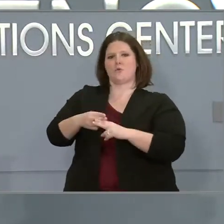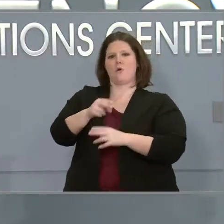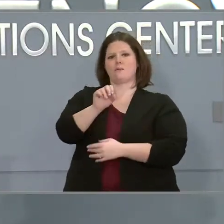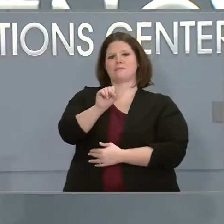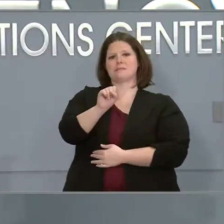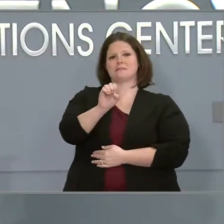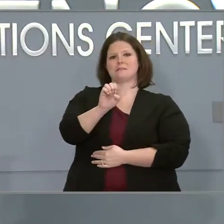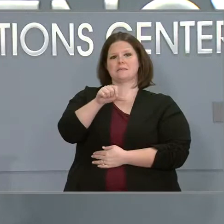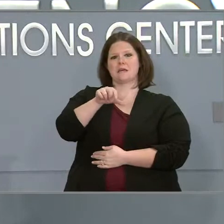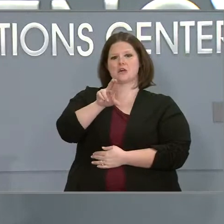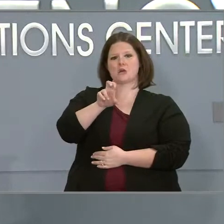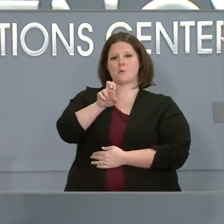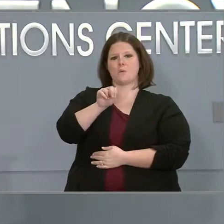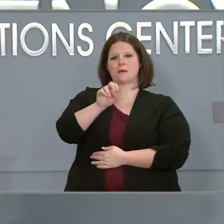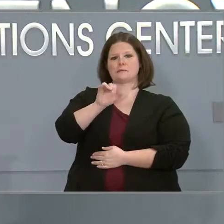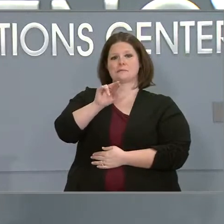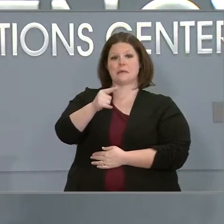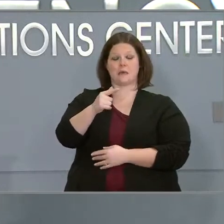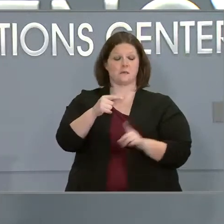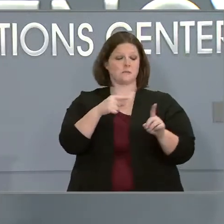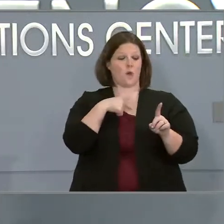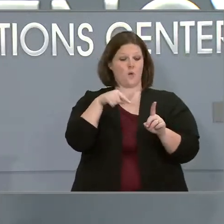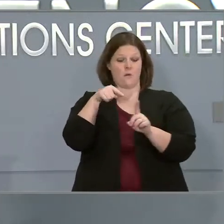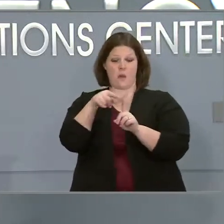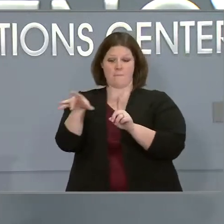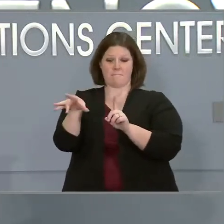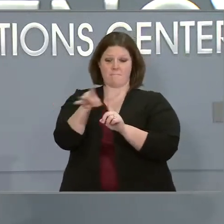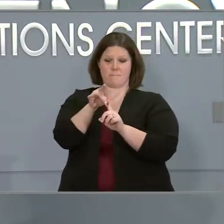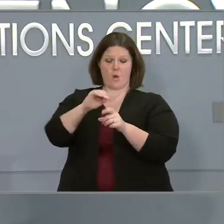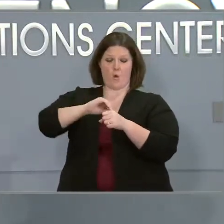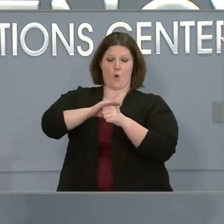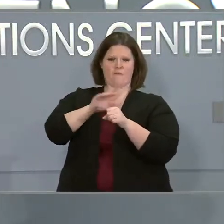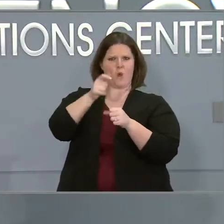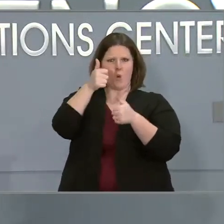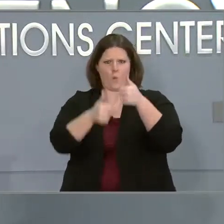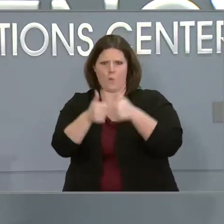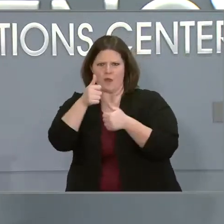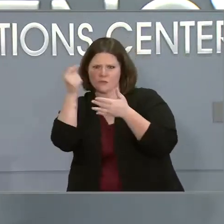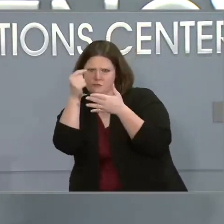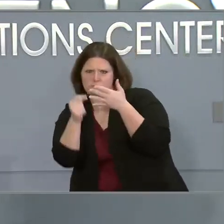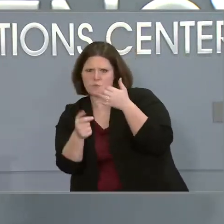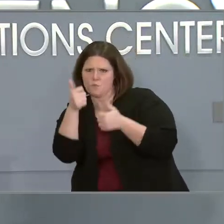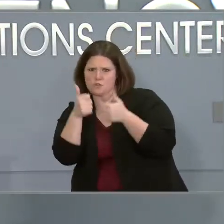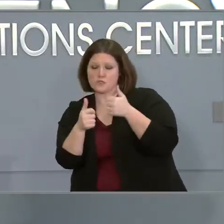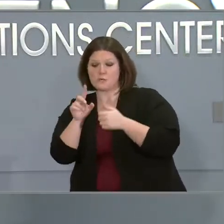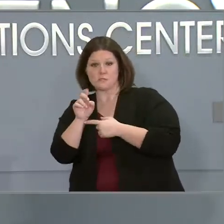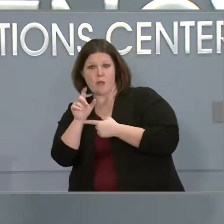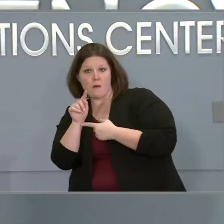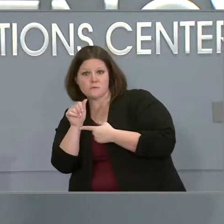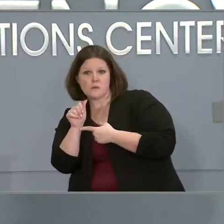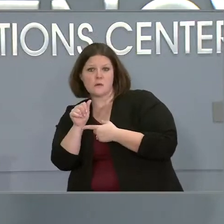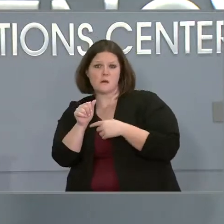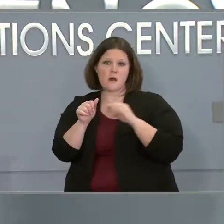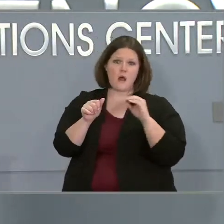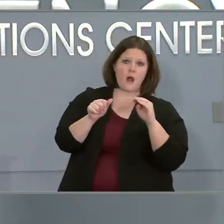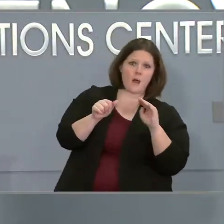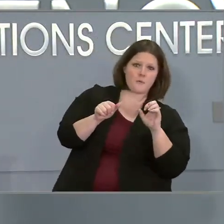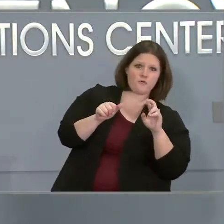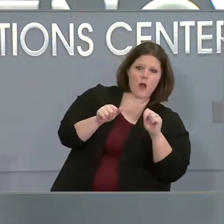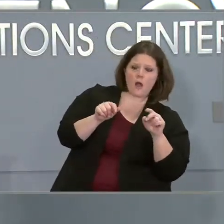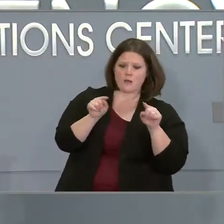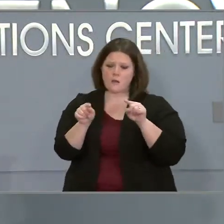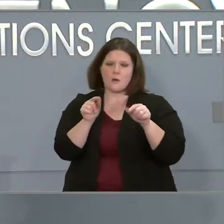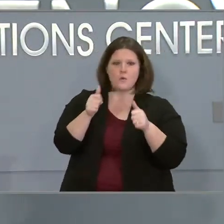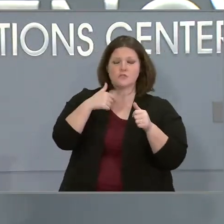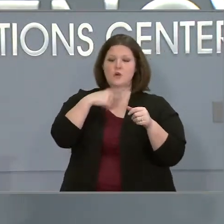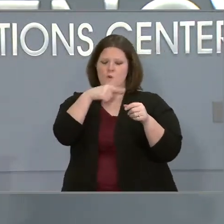what kind of COVID is this? Is it a Delta strain? Is it an Omicron strain? I will say all of the samples that come at least